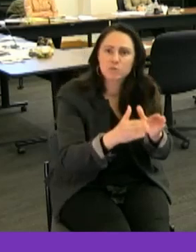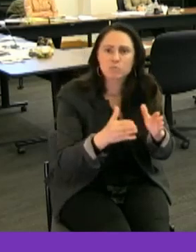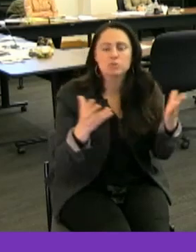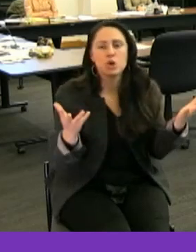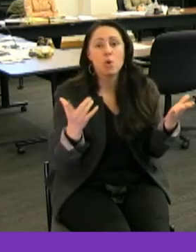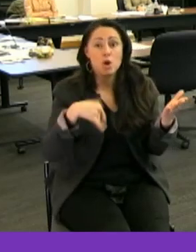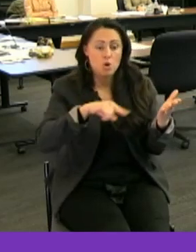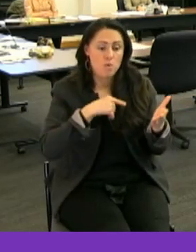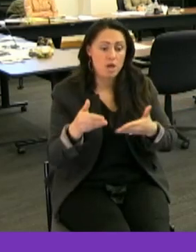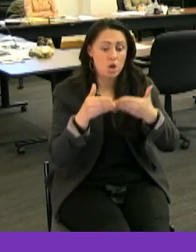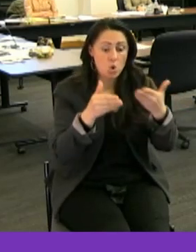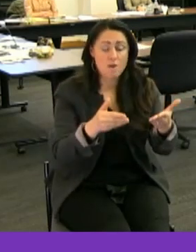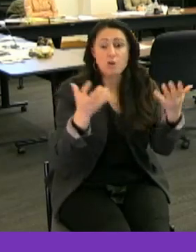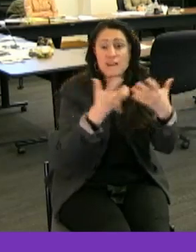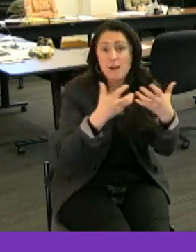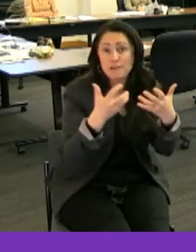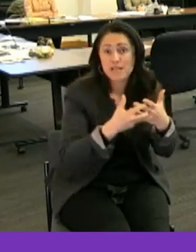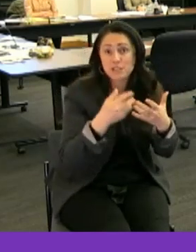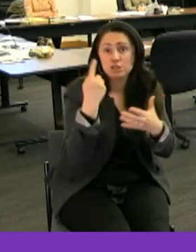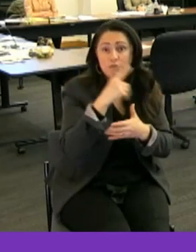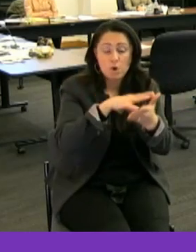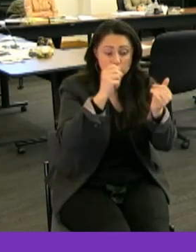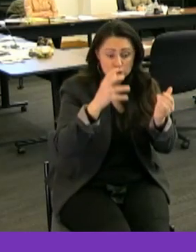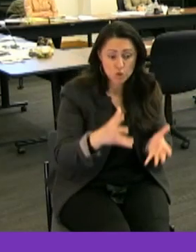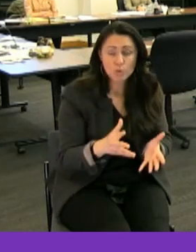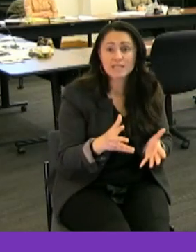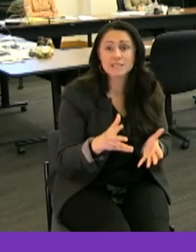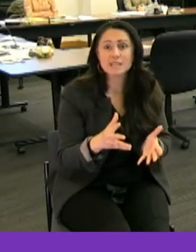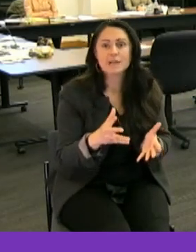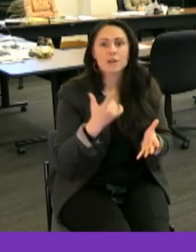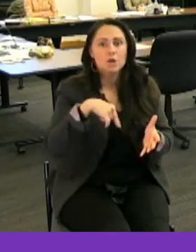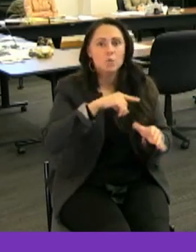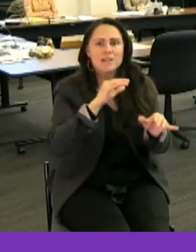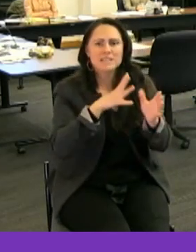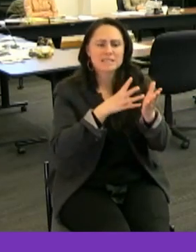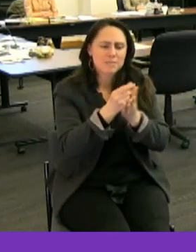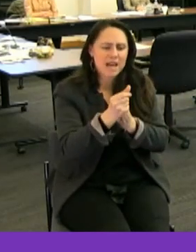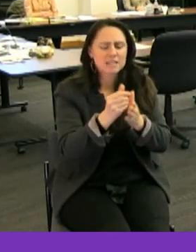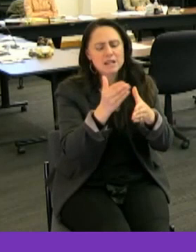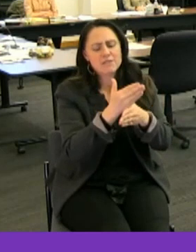So we do offer accommodations for students. We spend on